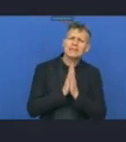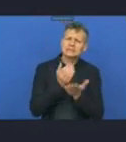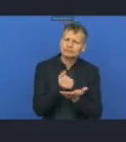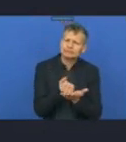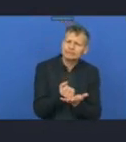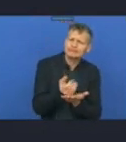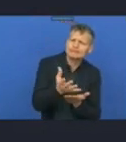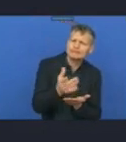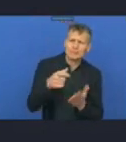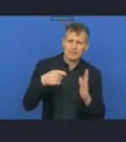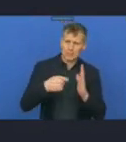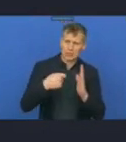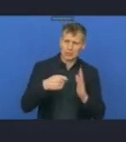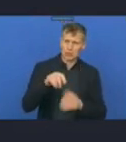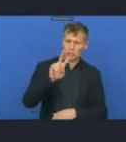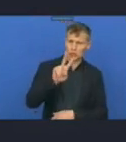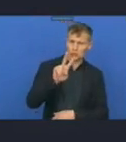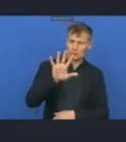250,000, will you support only